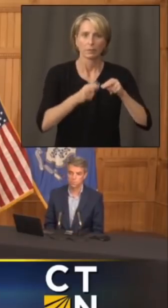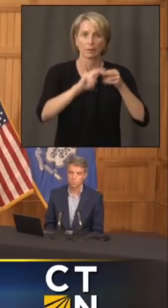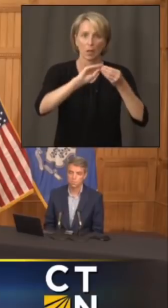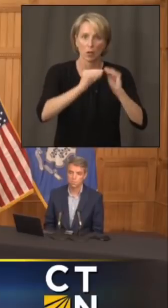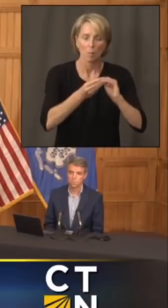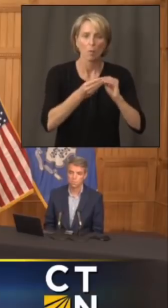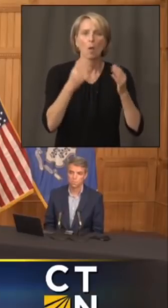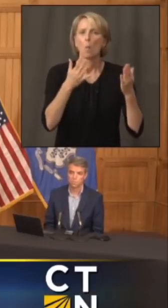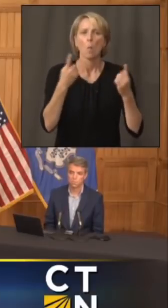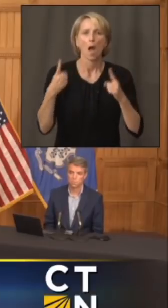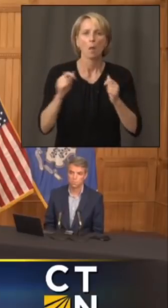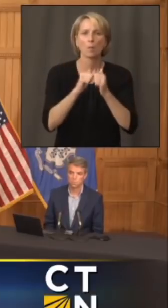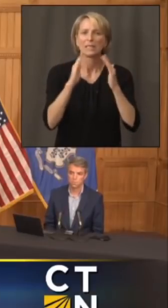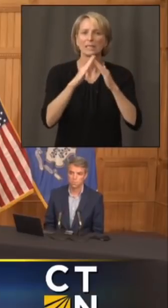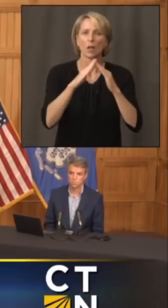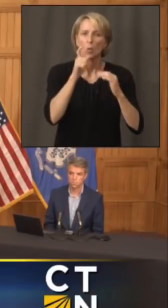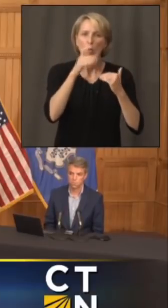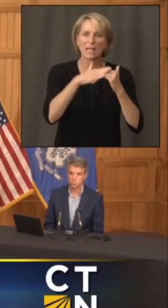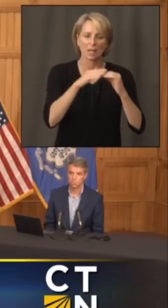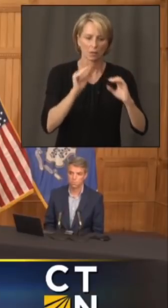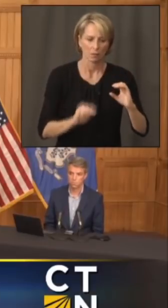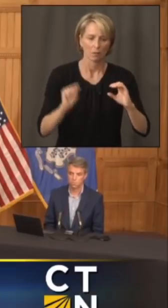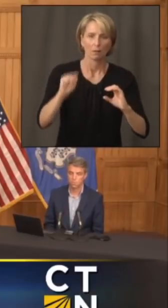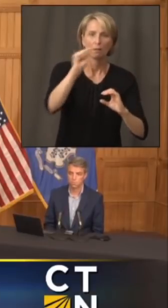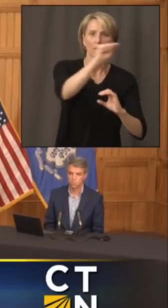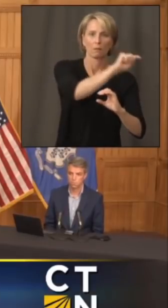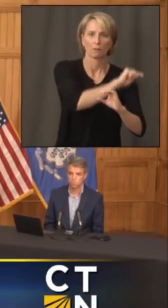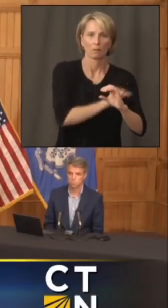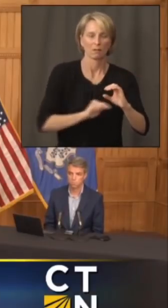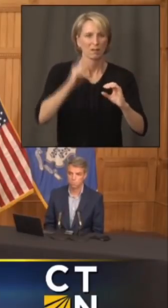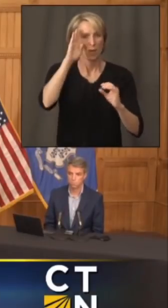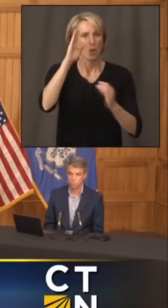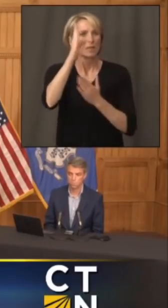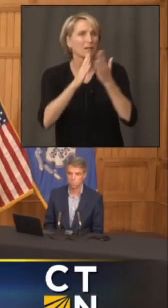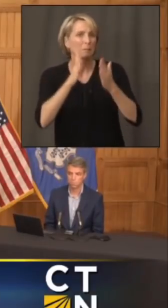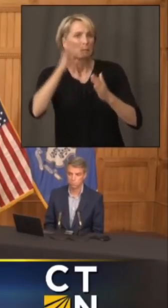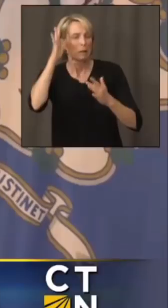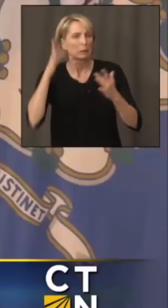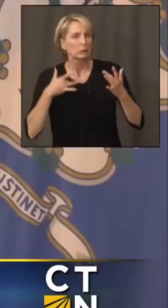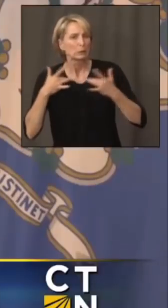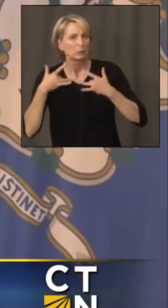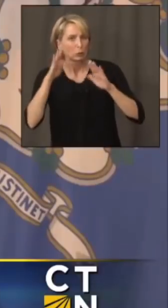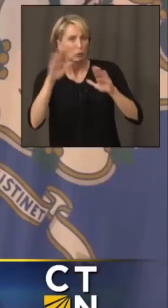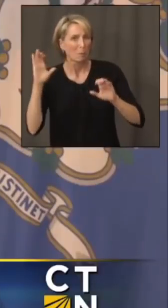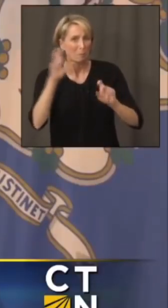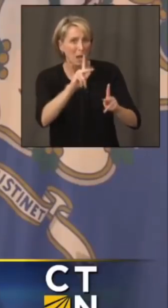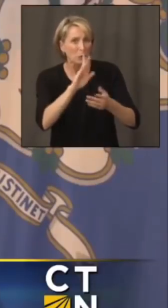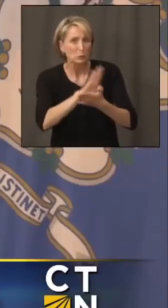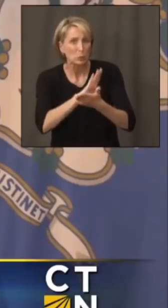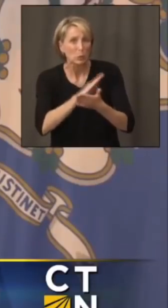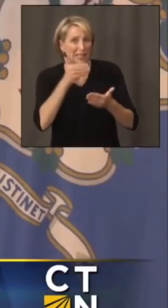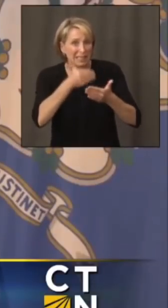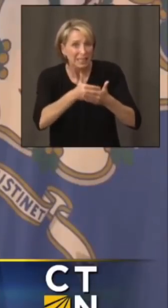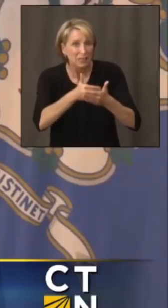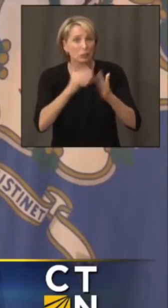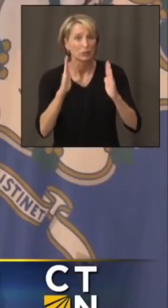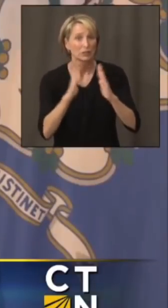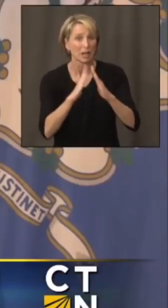for those parents who are a little bit worried about their kids going back to school being so close to Danbury? Yeah, well, first of all,